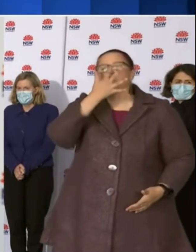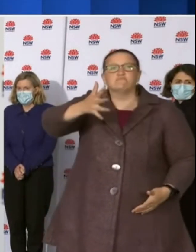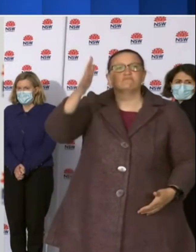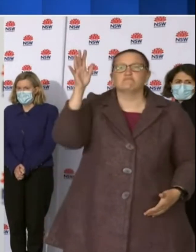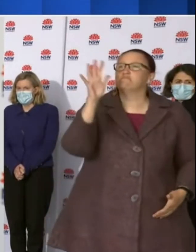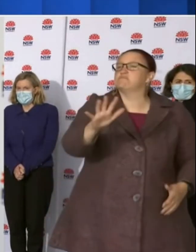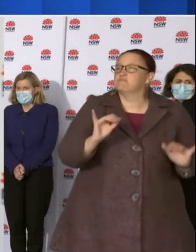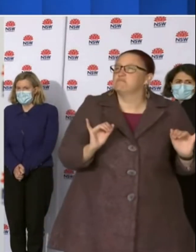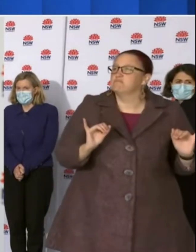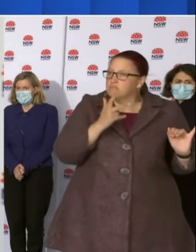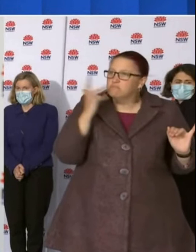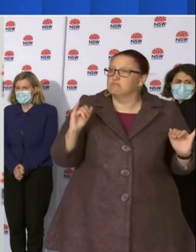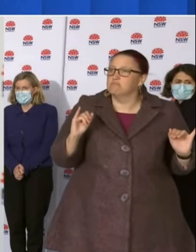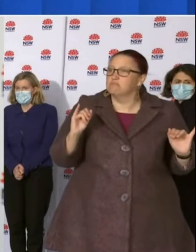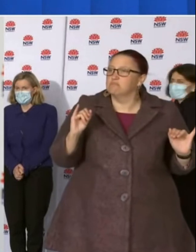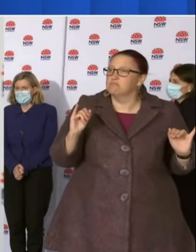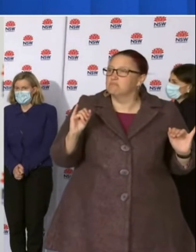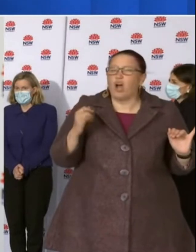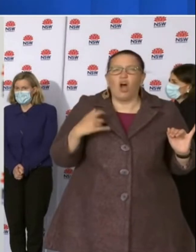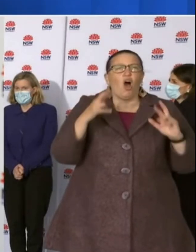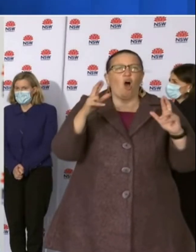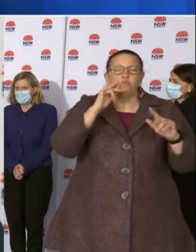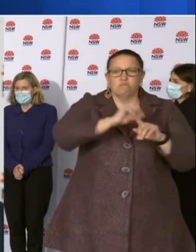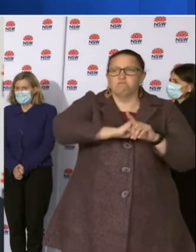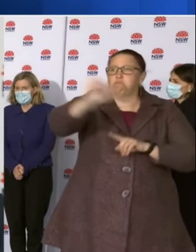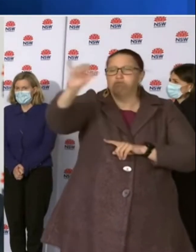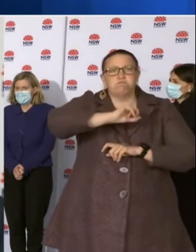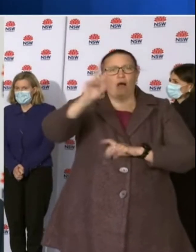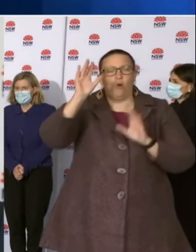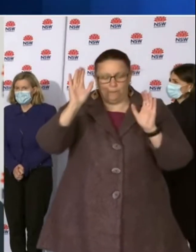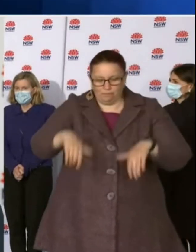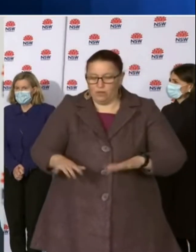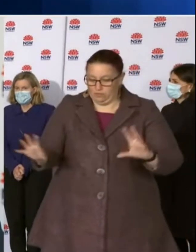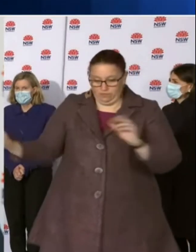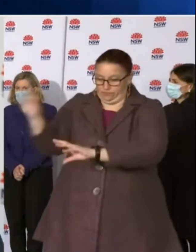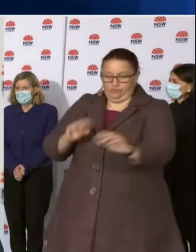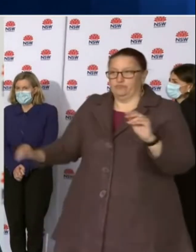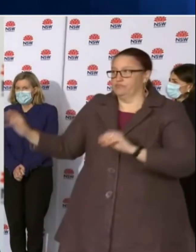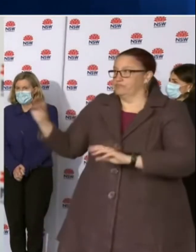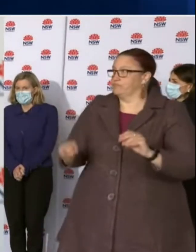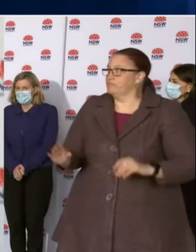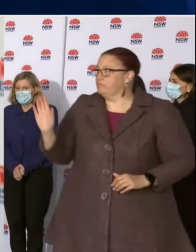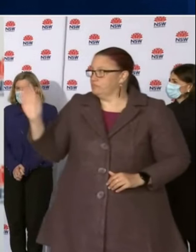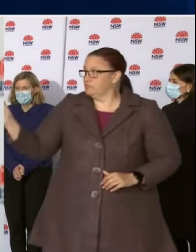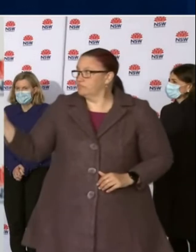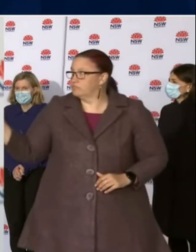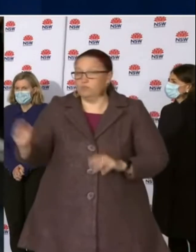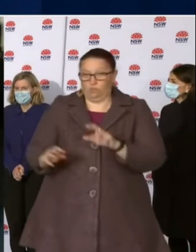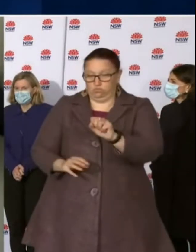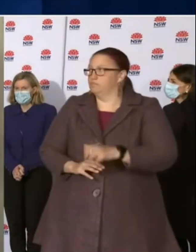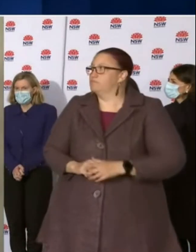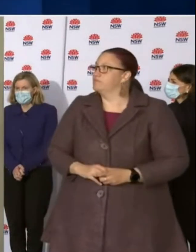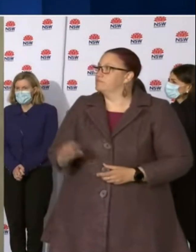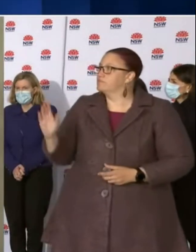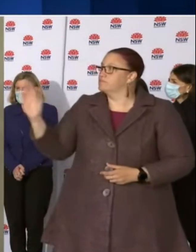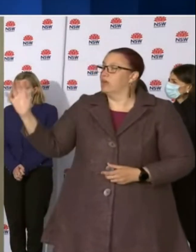completely abhorrent. And I hope she's on the first plane back. I'm sorry, you haven't asked me anything yet, and I'll come to you, James. Minister Hazard,